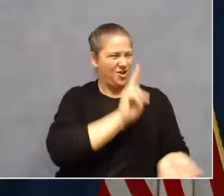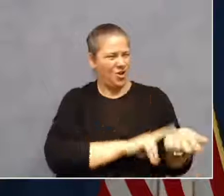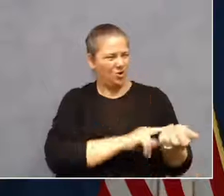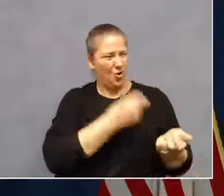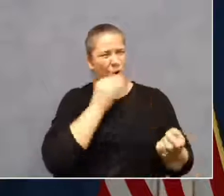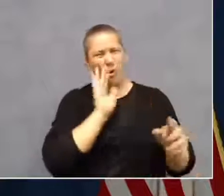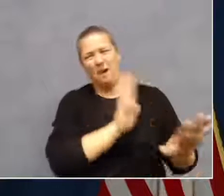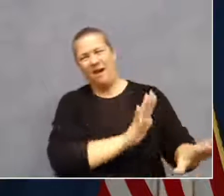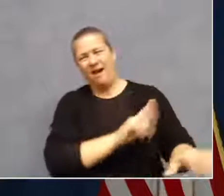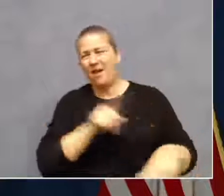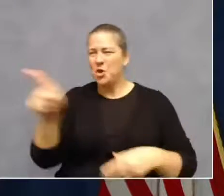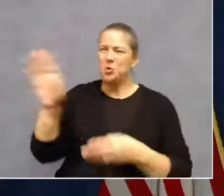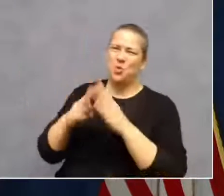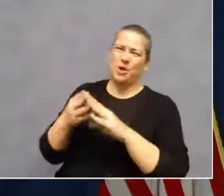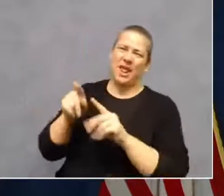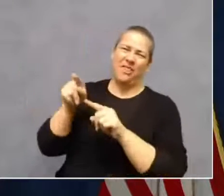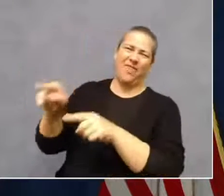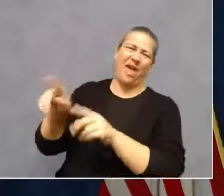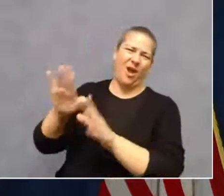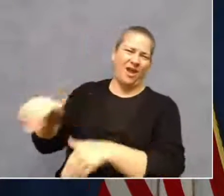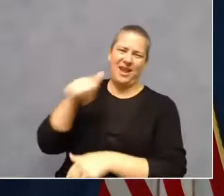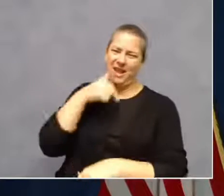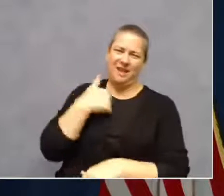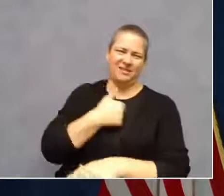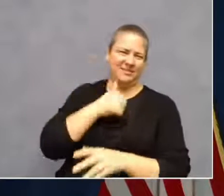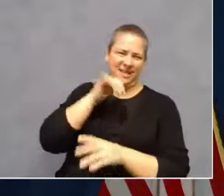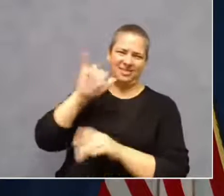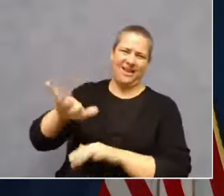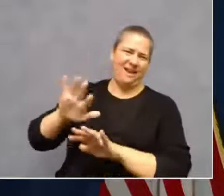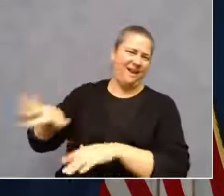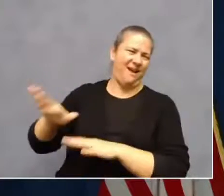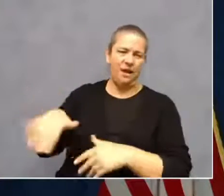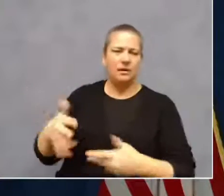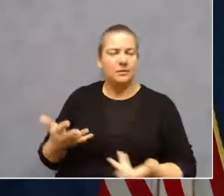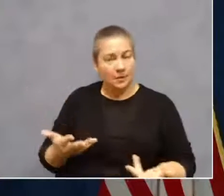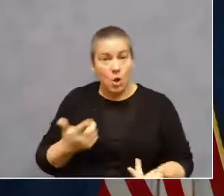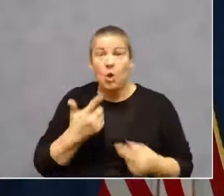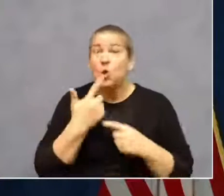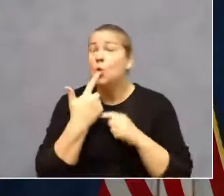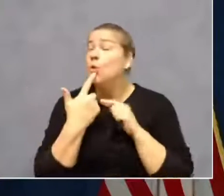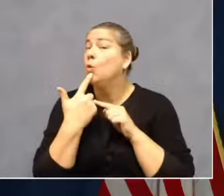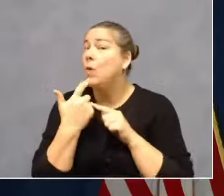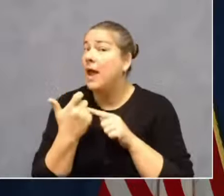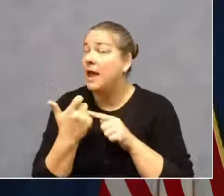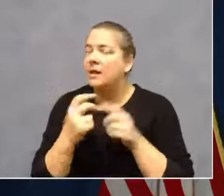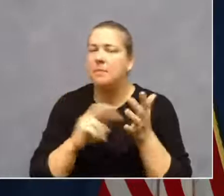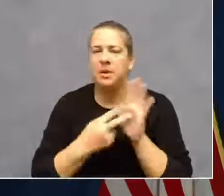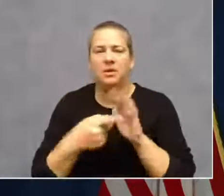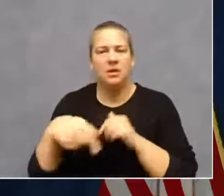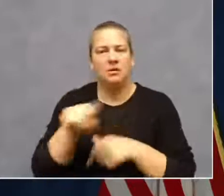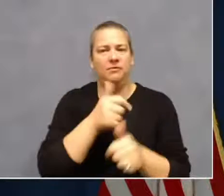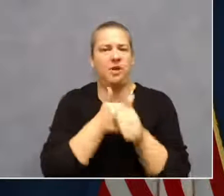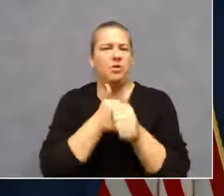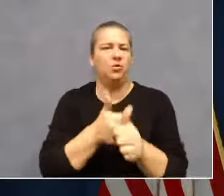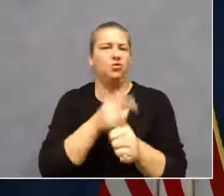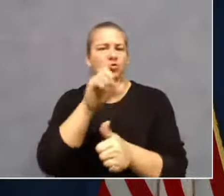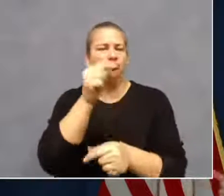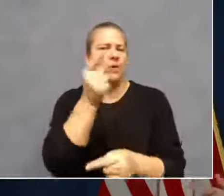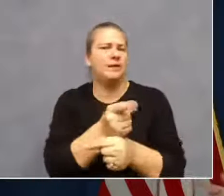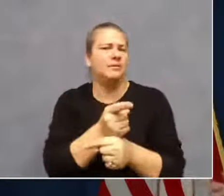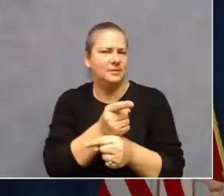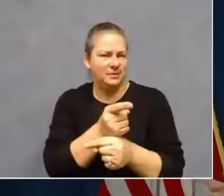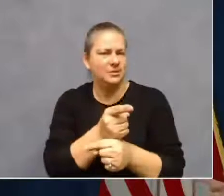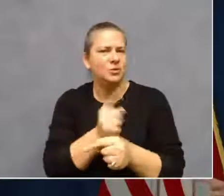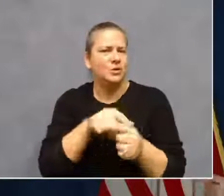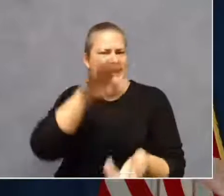over there in our county. When we turn red, we're asking people to do what it takes to tamp it down.